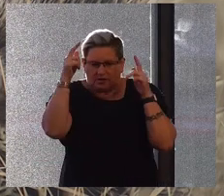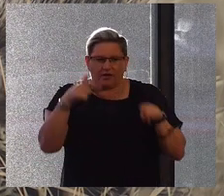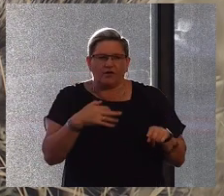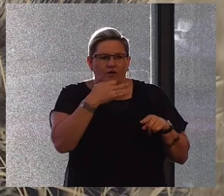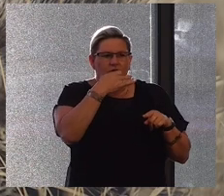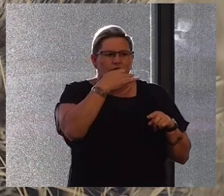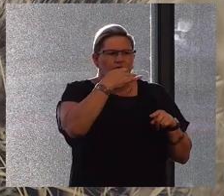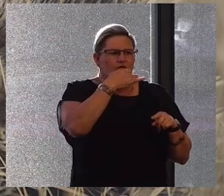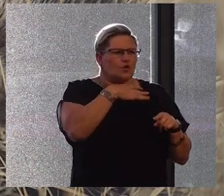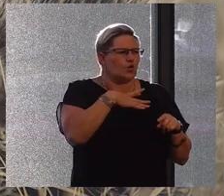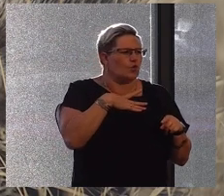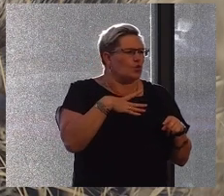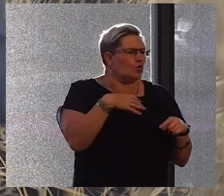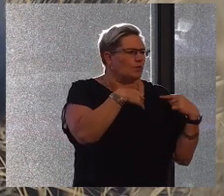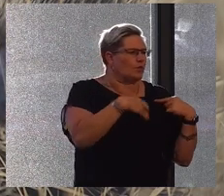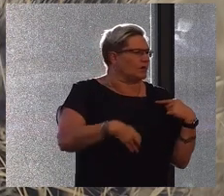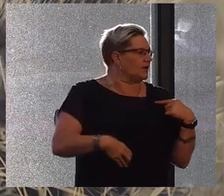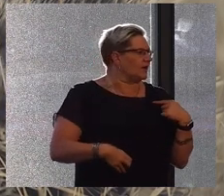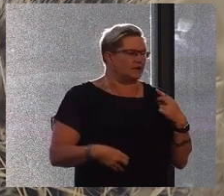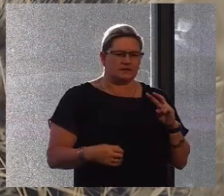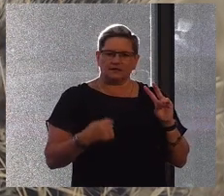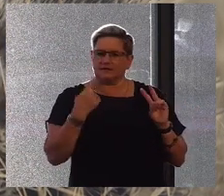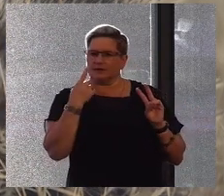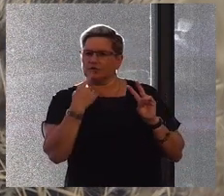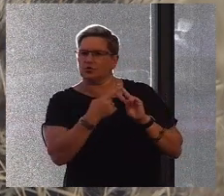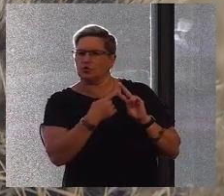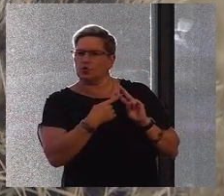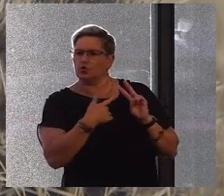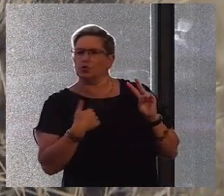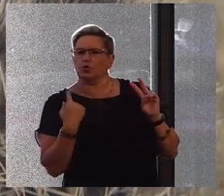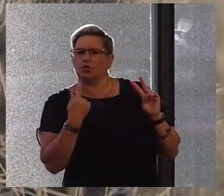I've only seen two. Not only, I've seen two. So,